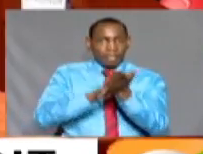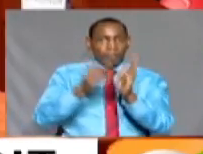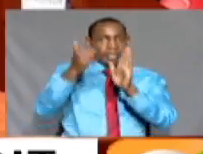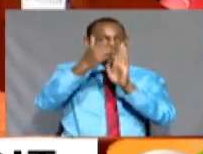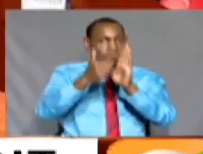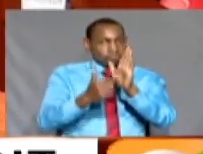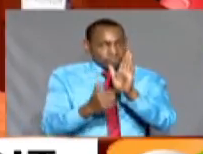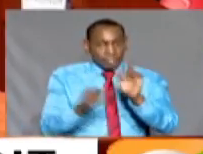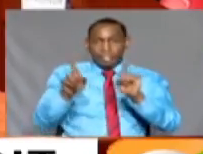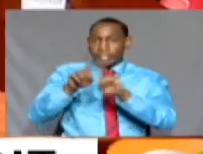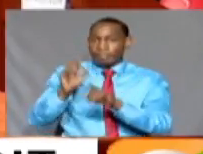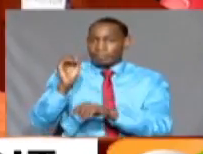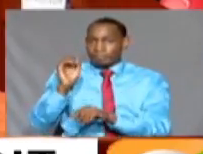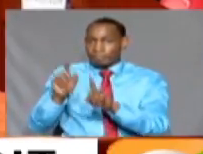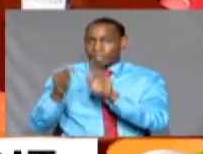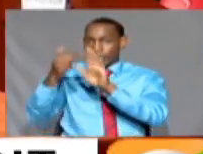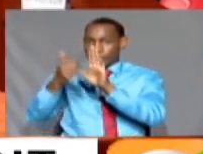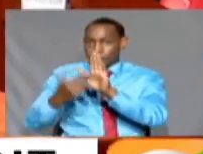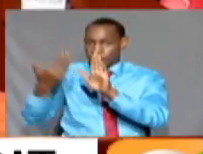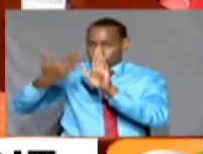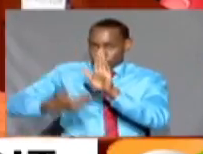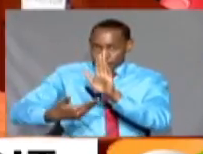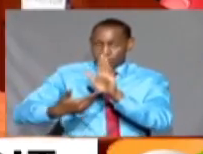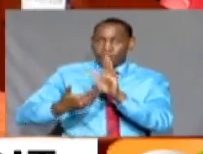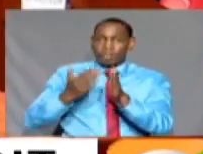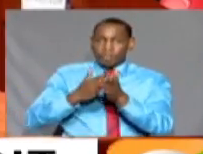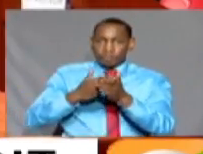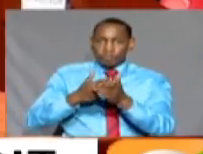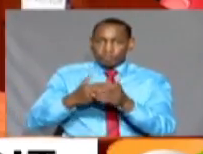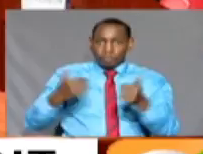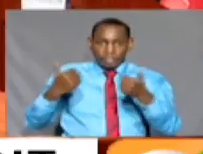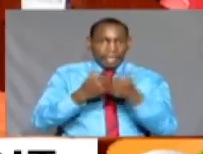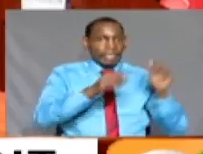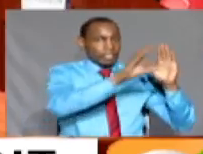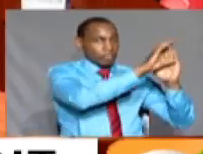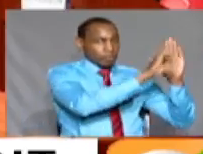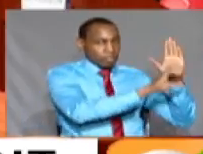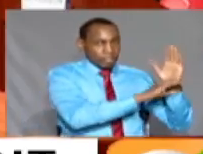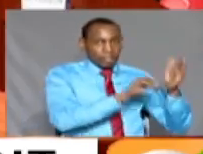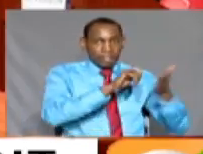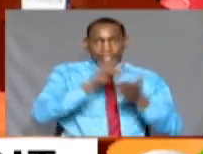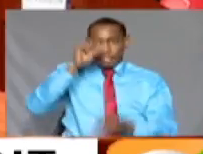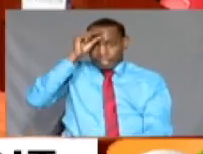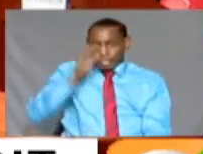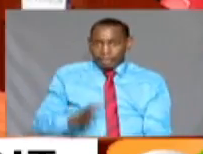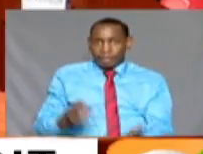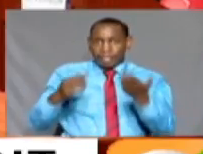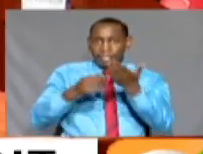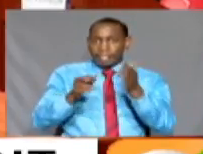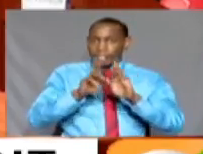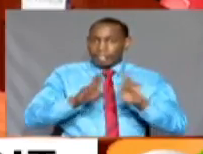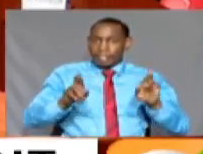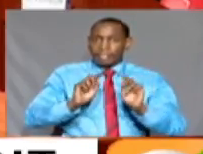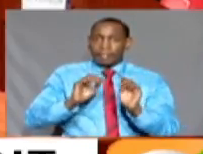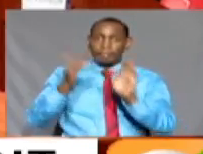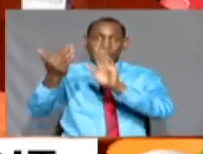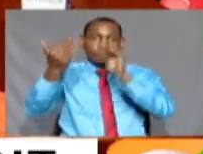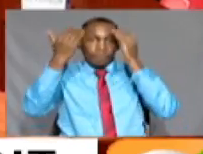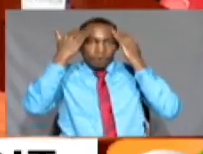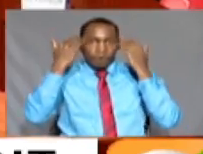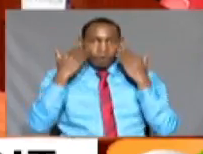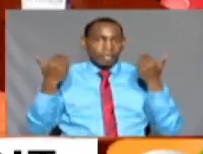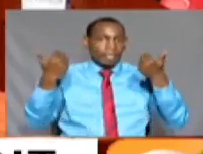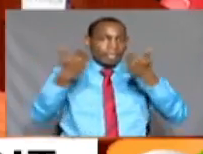will be and whether those recommendations will stand the constitutional test, noting that Governor Samboja has already moved to court